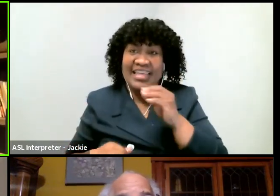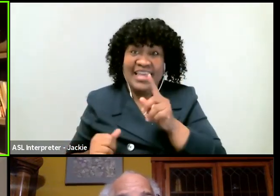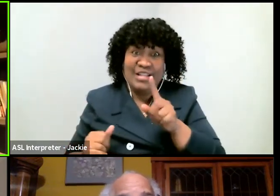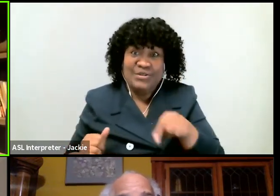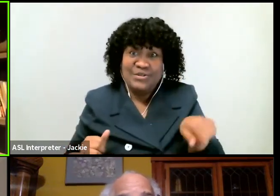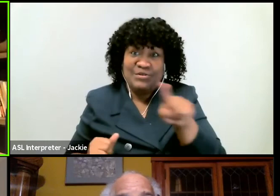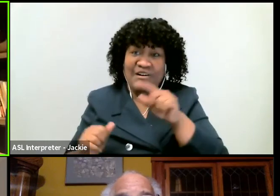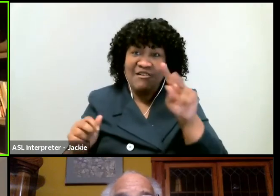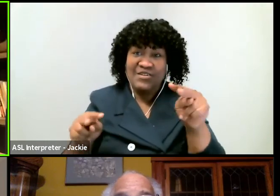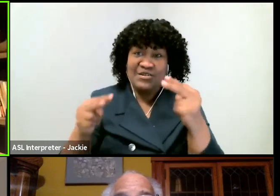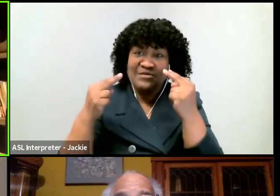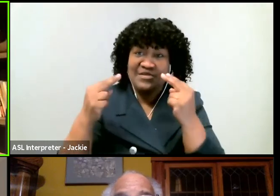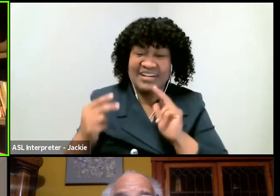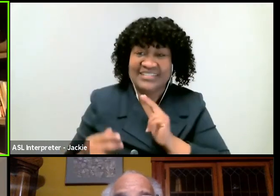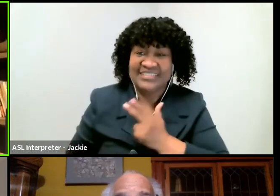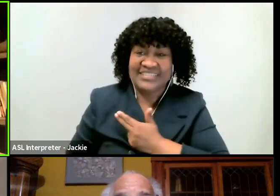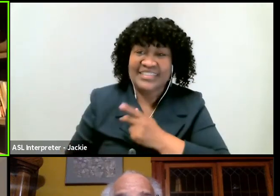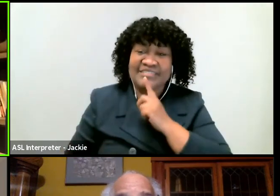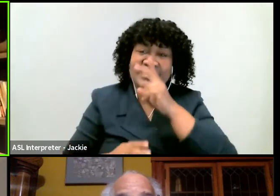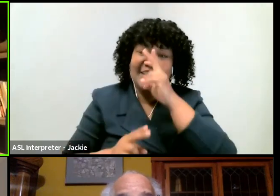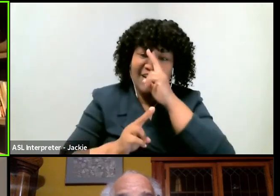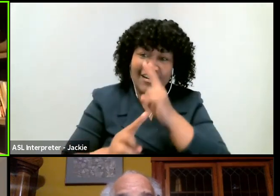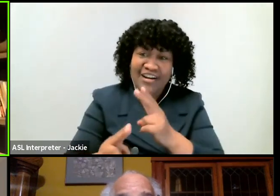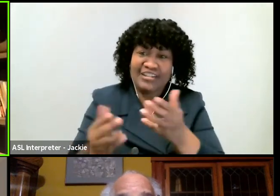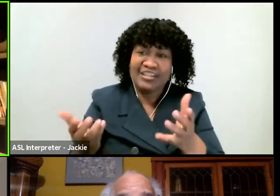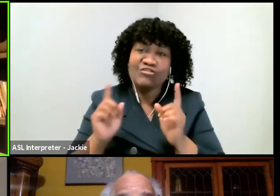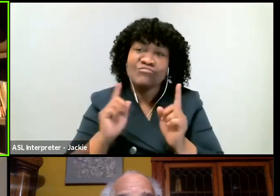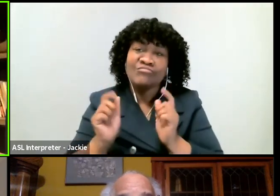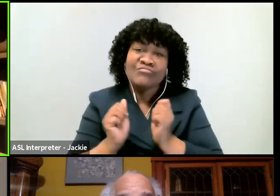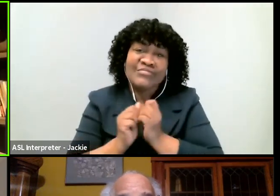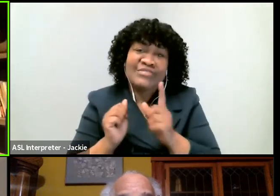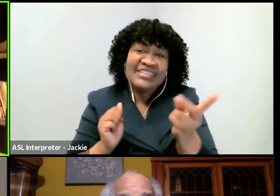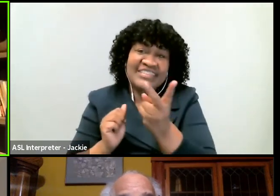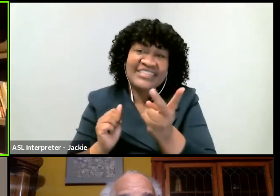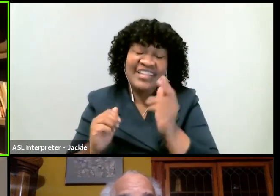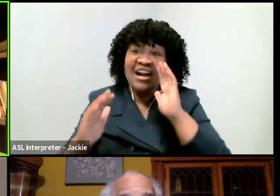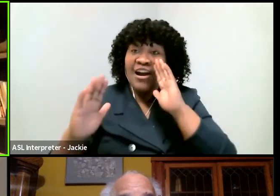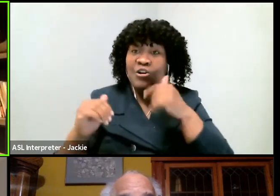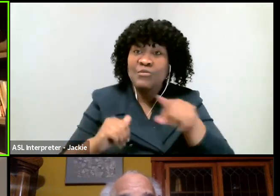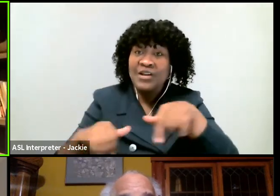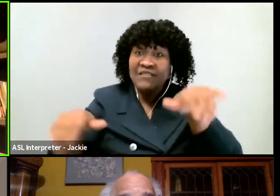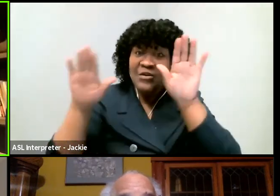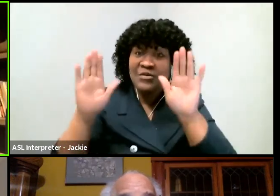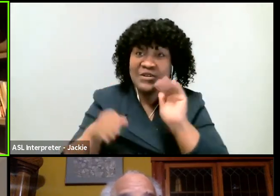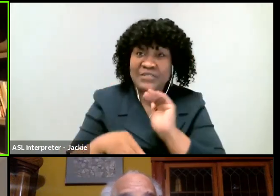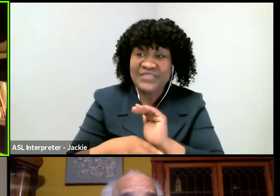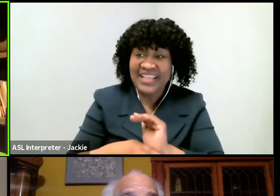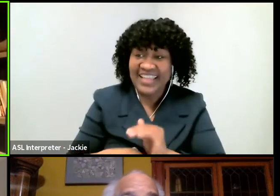tuning in. It has been an honor to be in conversation. I hope you all have a wonderful night.